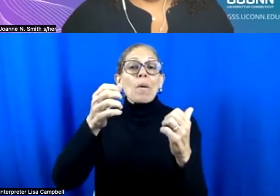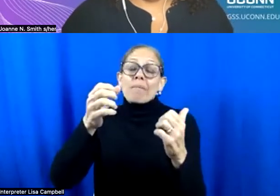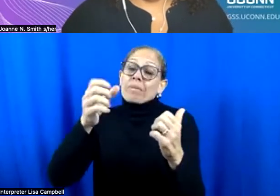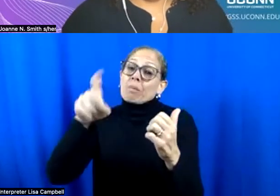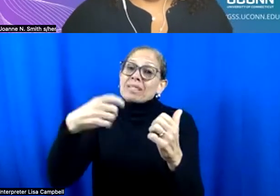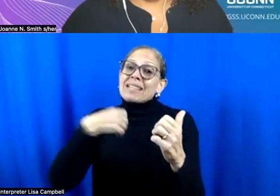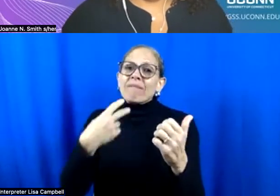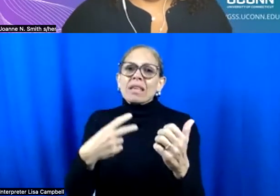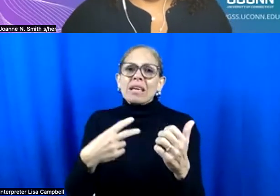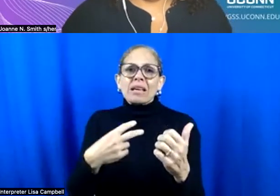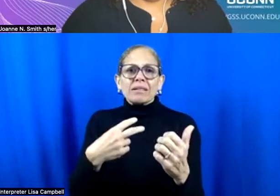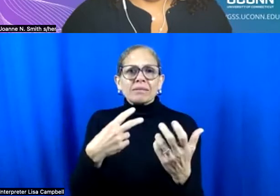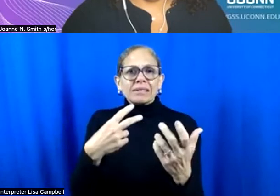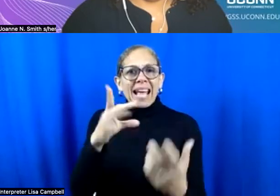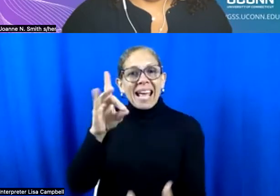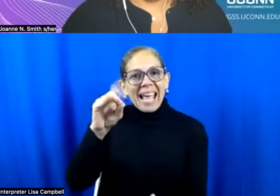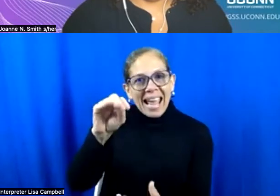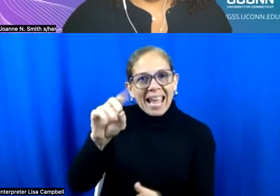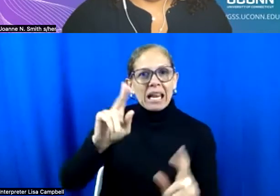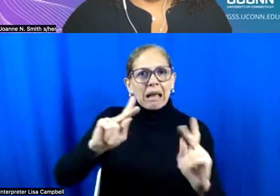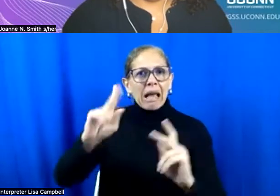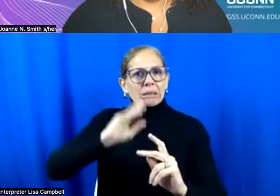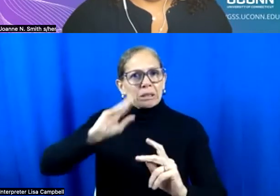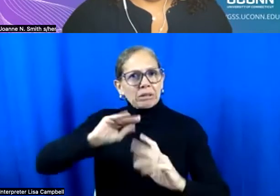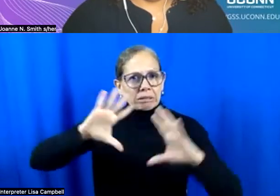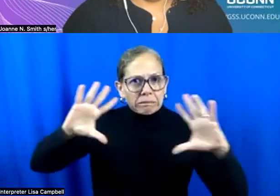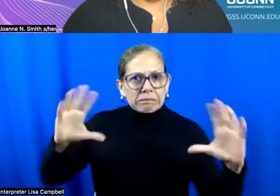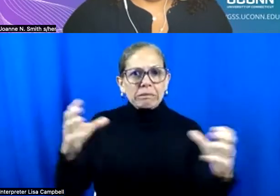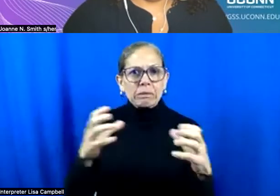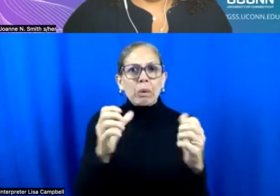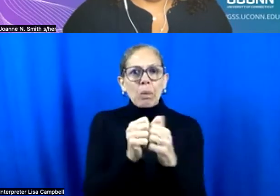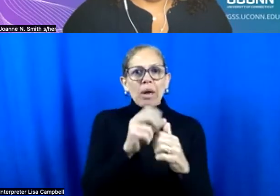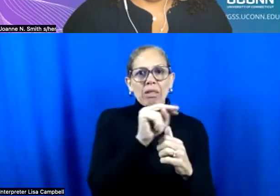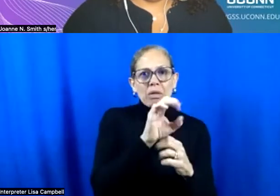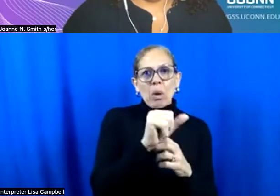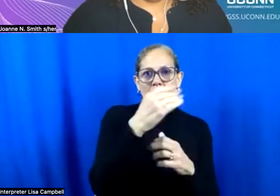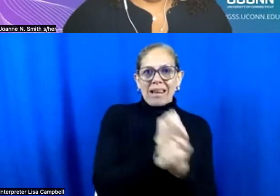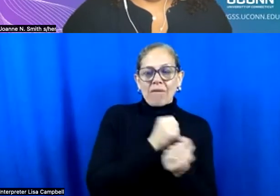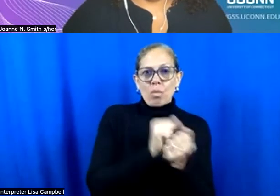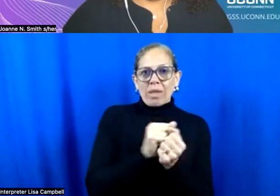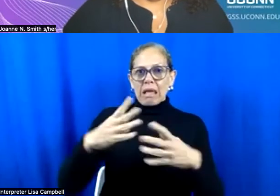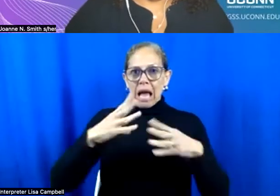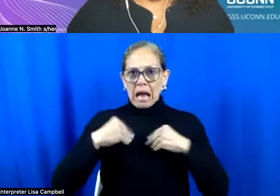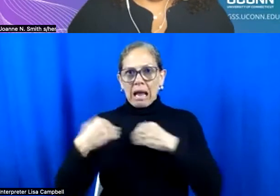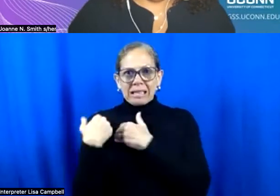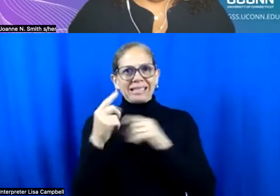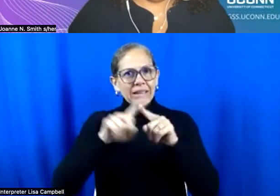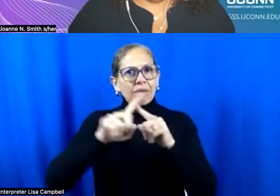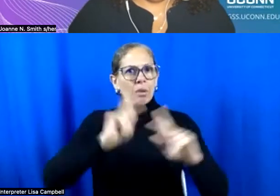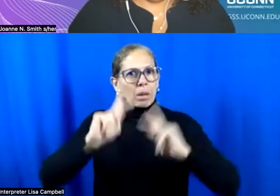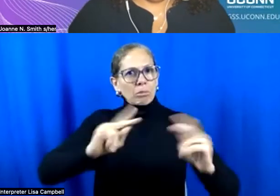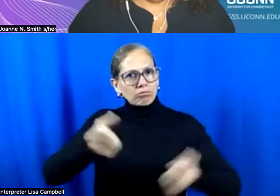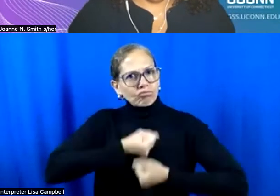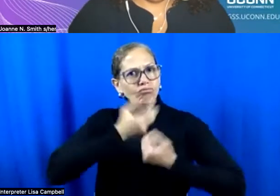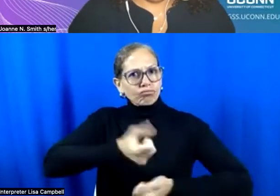I think I counted like 80 voices that are combined between know and love within accountability. So I'm happy to